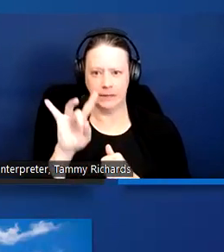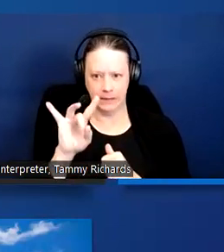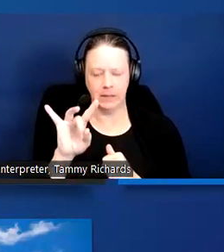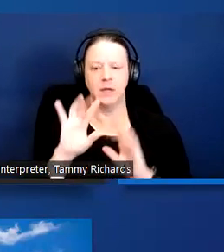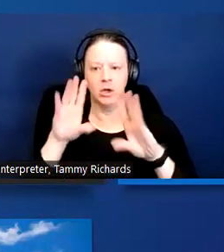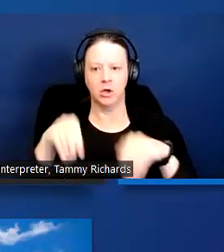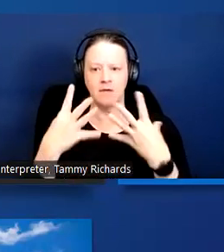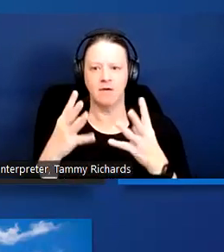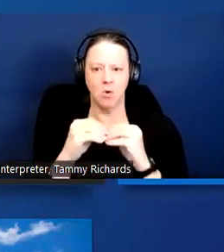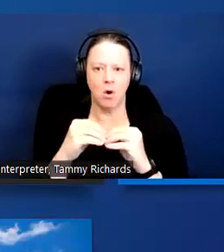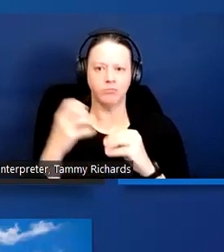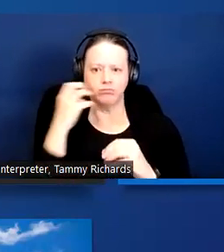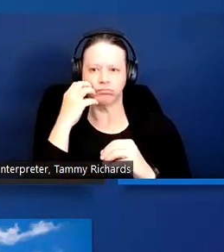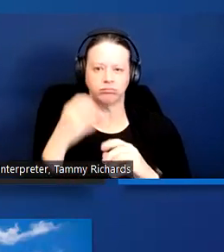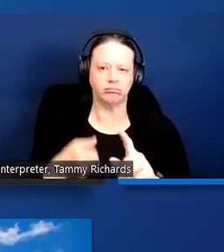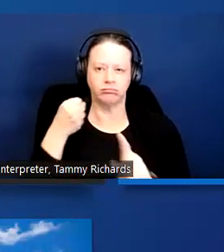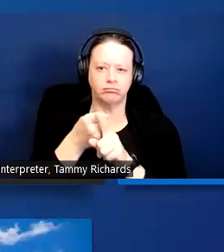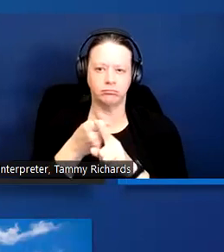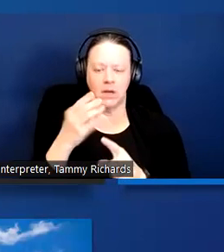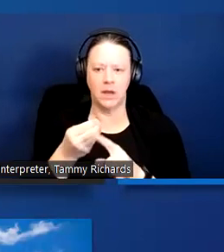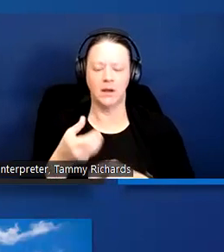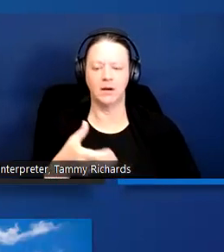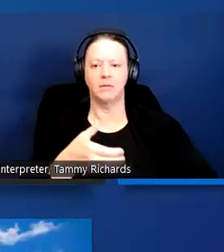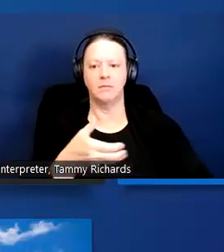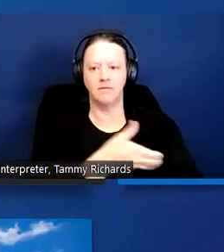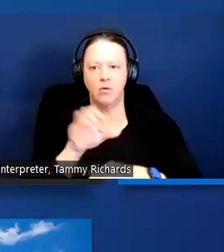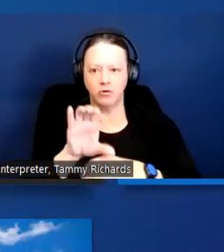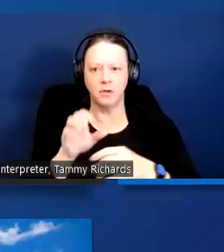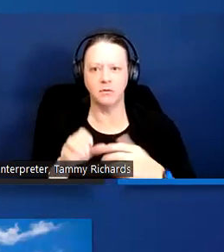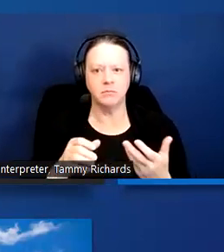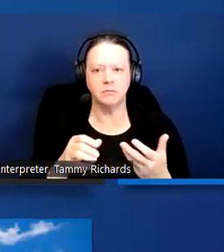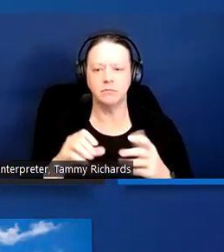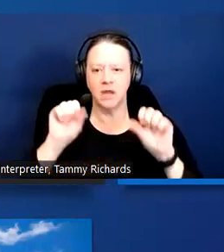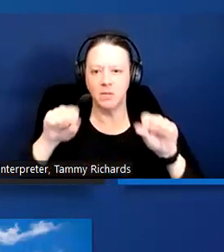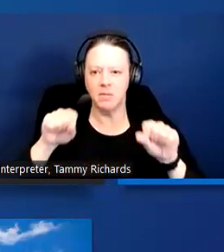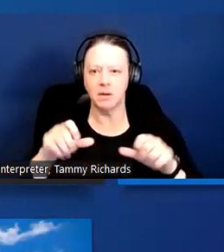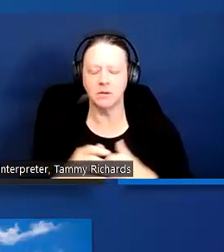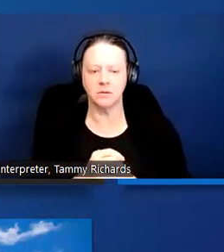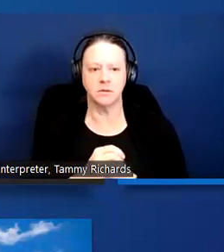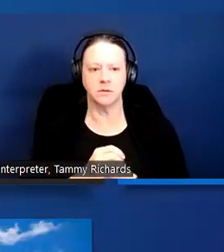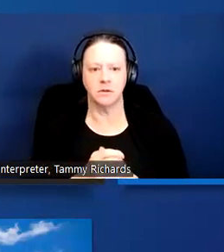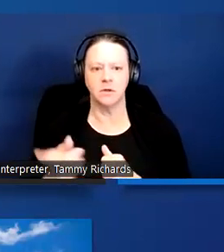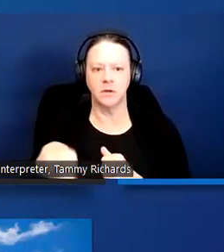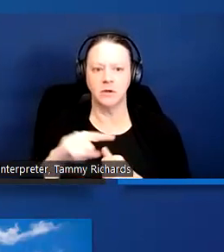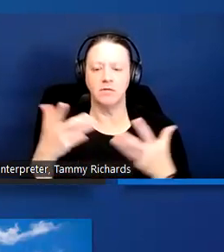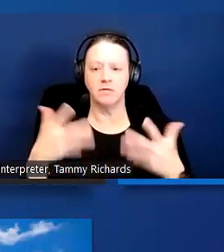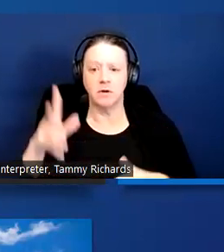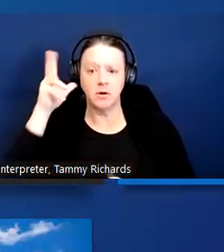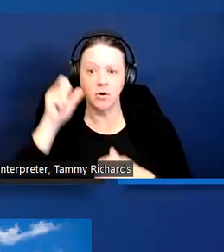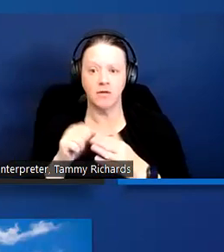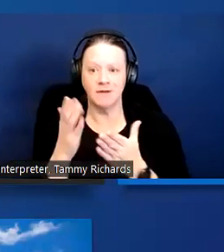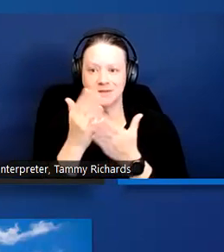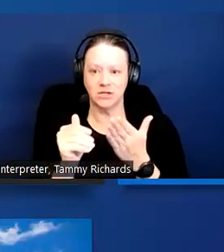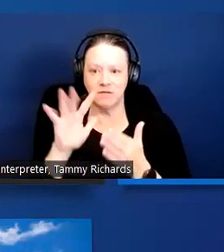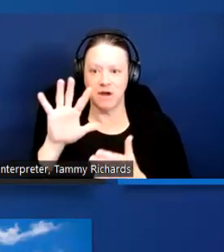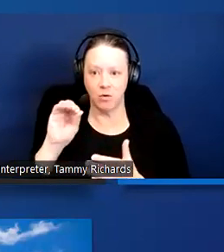some more impact and enforcement capabilities. You've also heard probably of Section